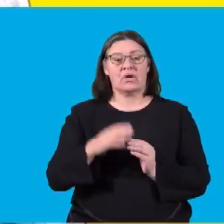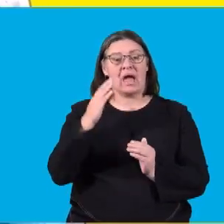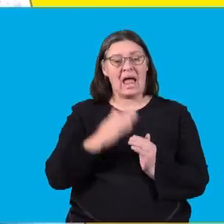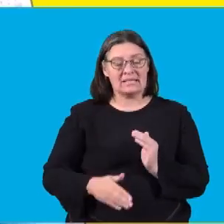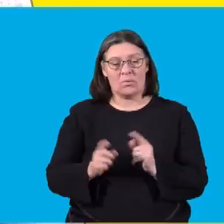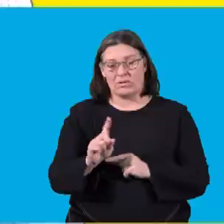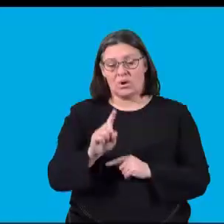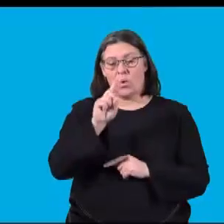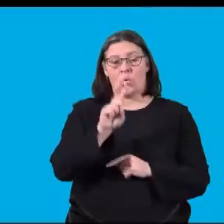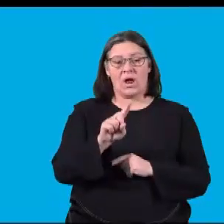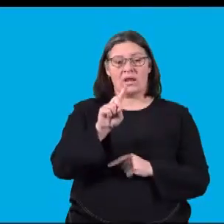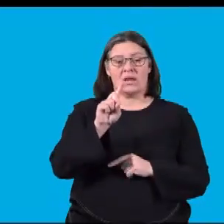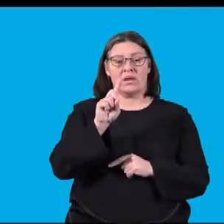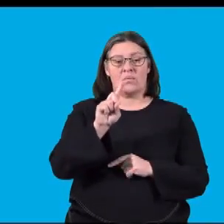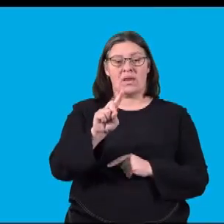with